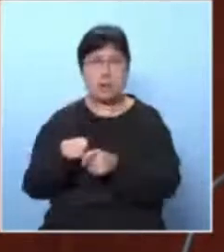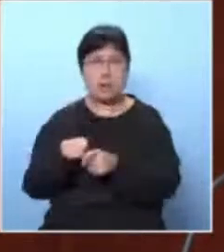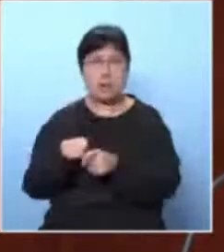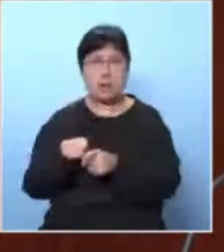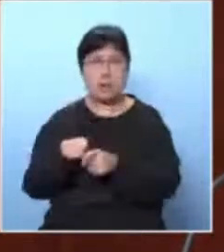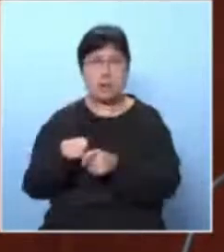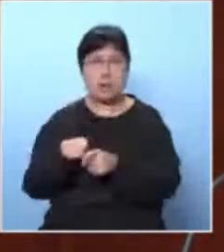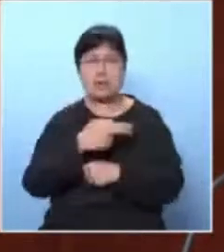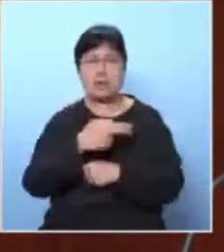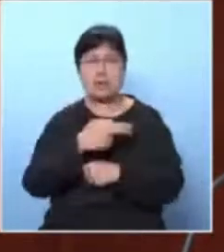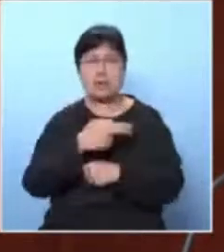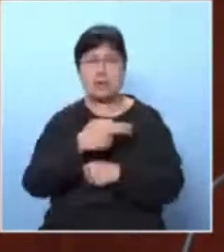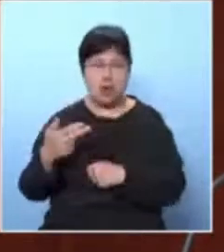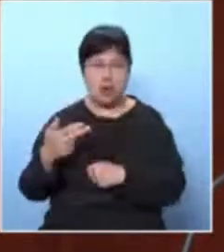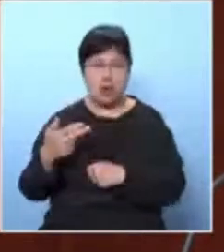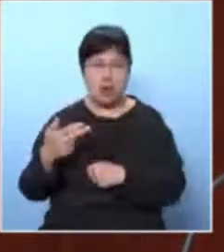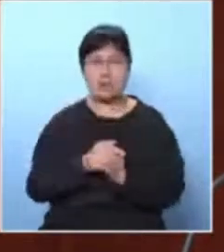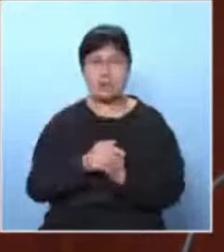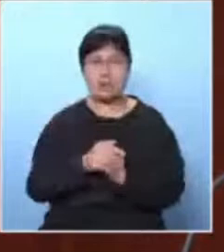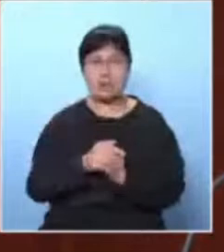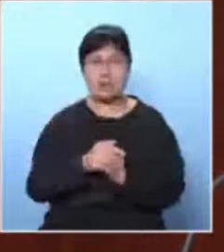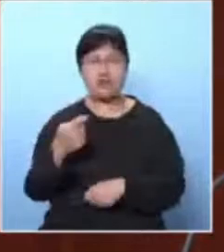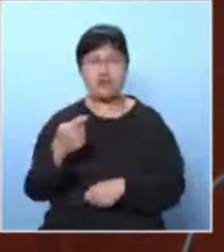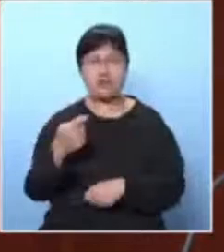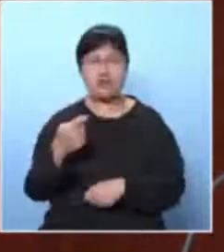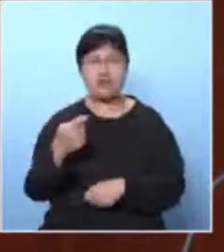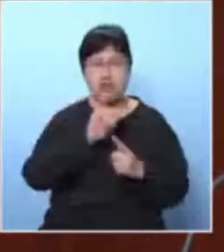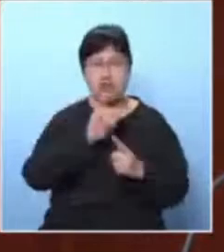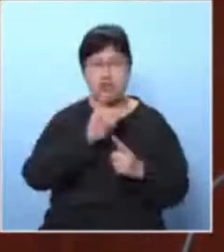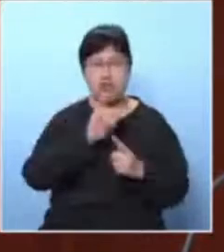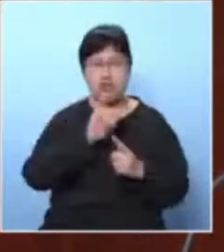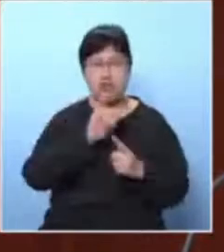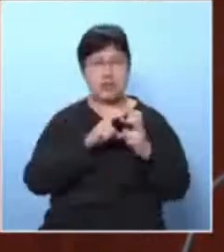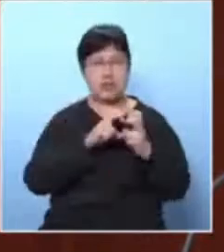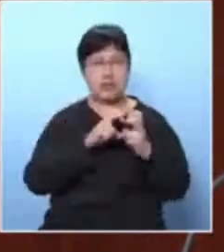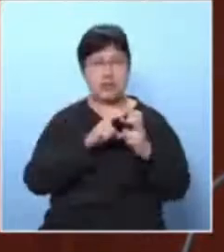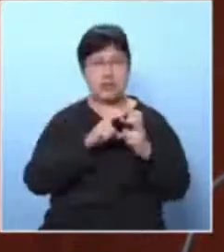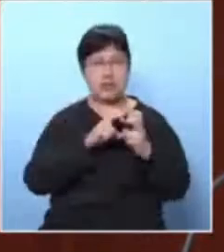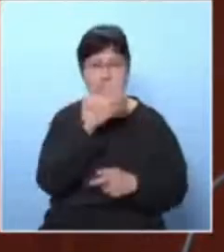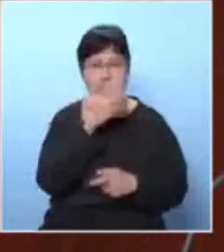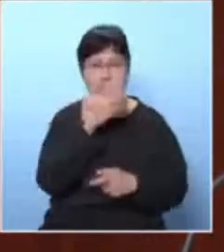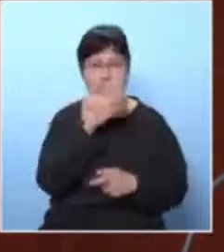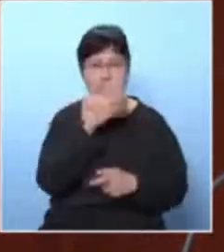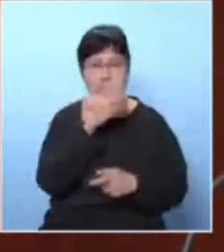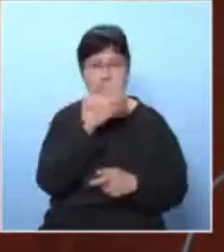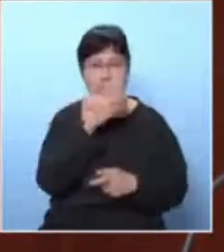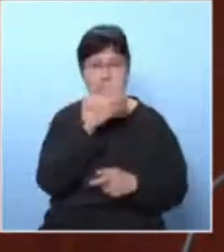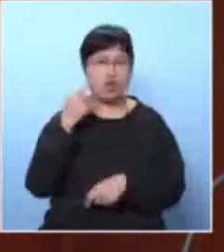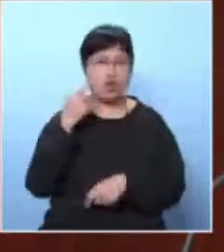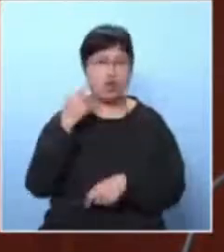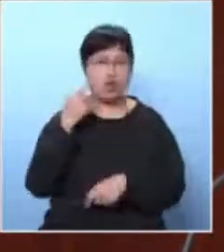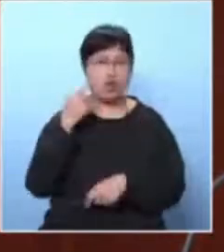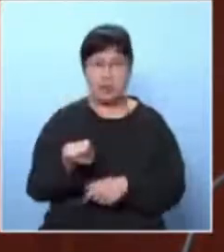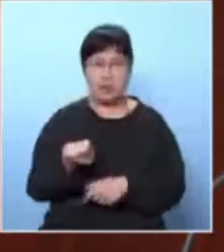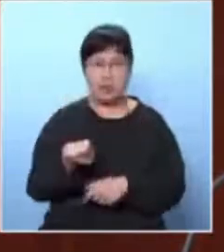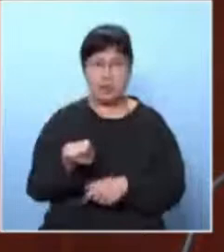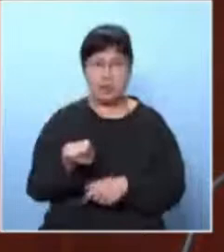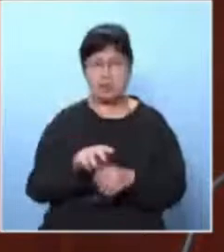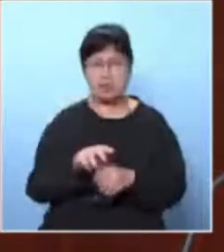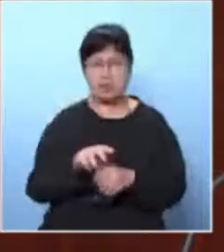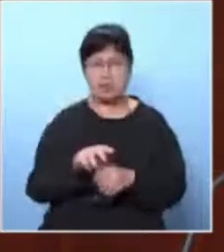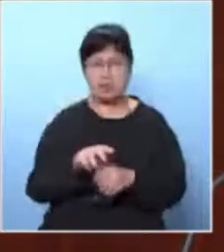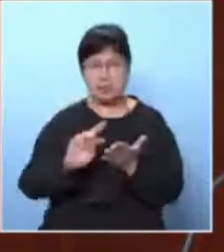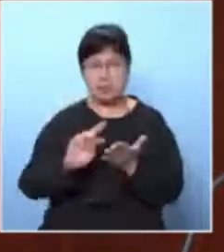to the MTR Choi Hong Station and Yau Tong Station, improving the overall transportation of East Kowloon